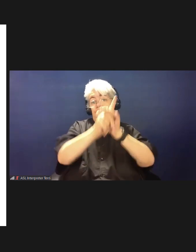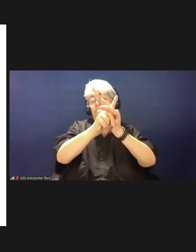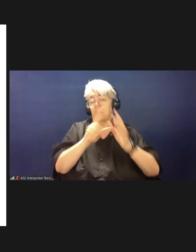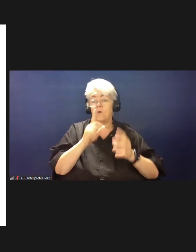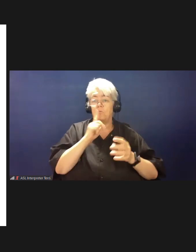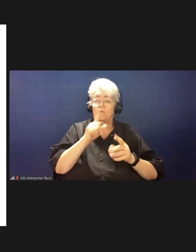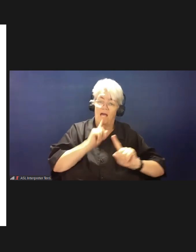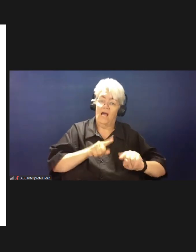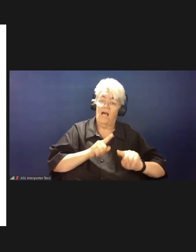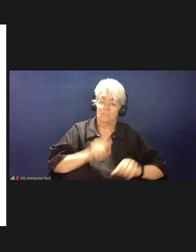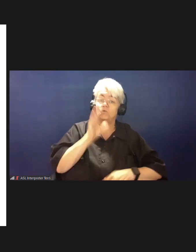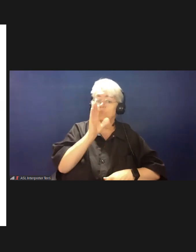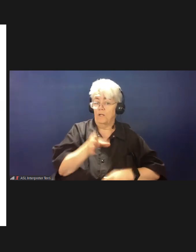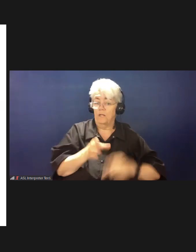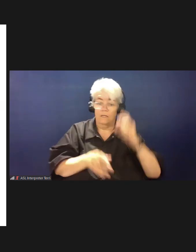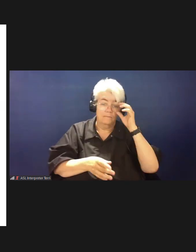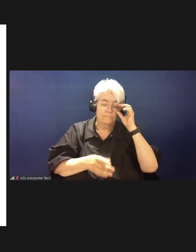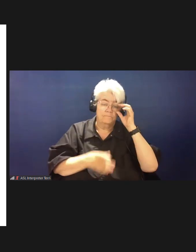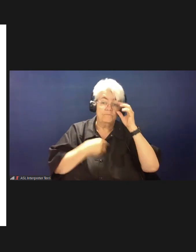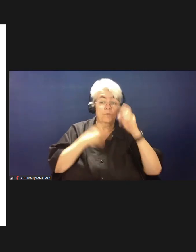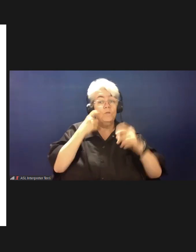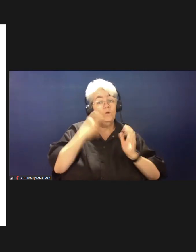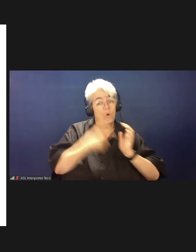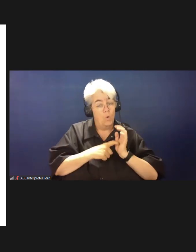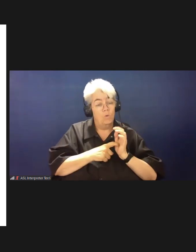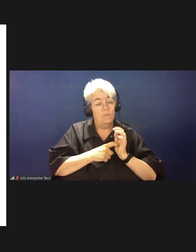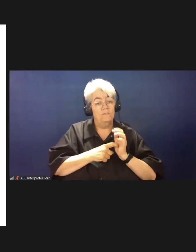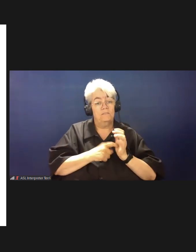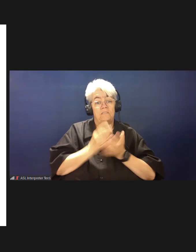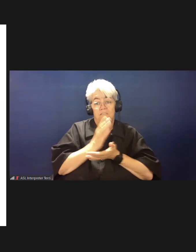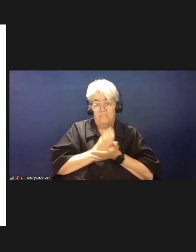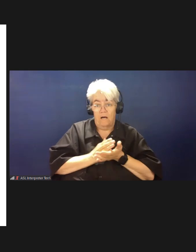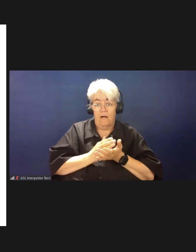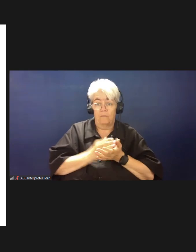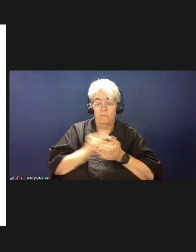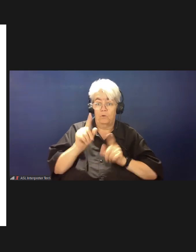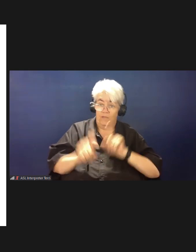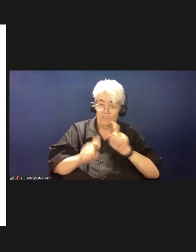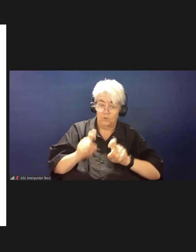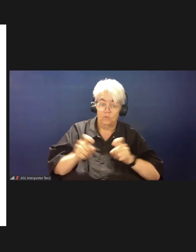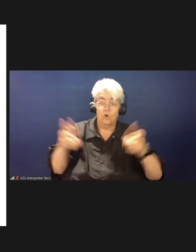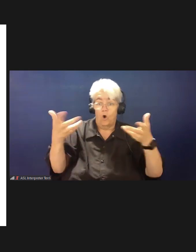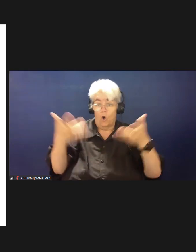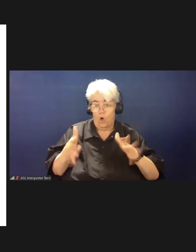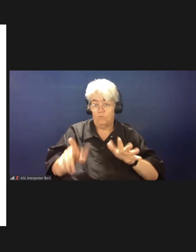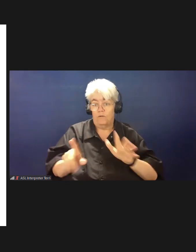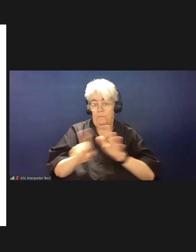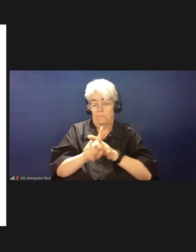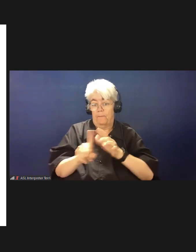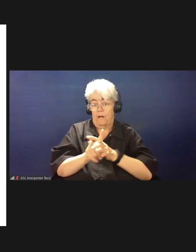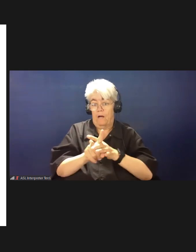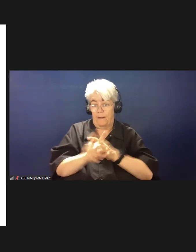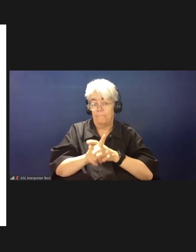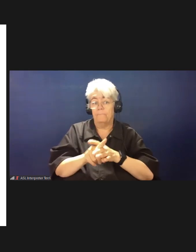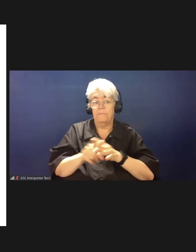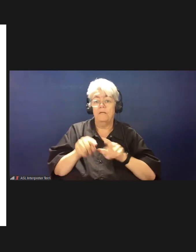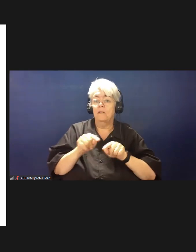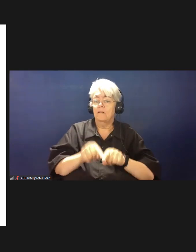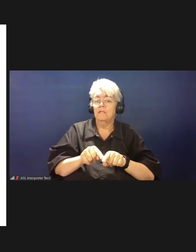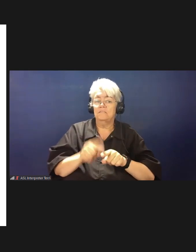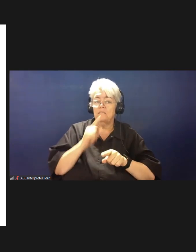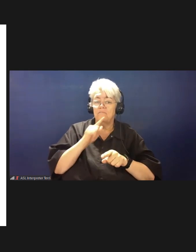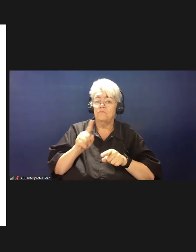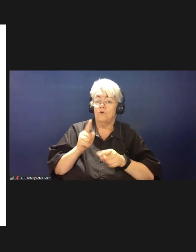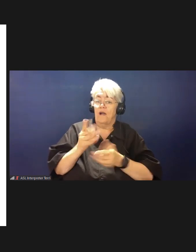presentation. We did notice that there are a few questions that have popped up from folks for whom